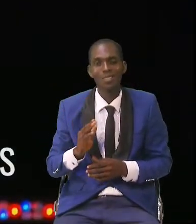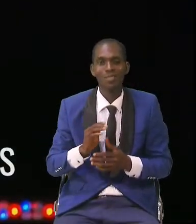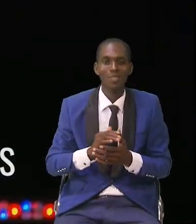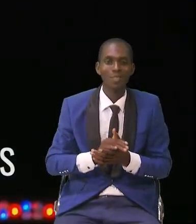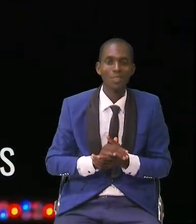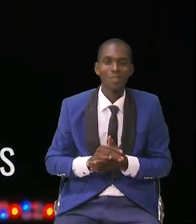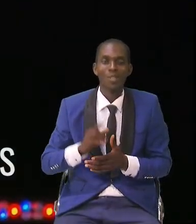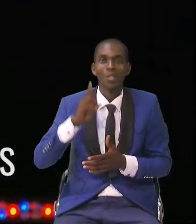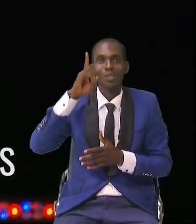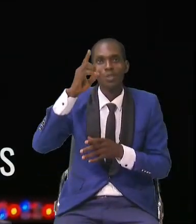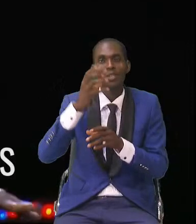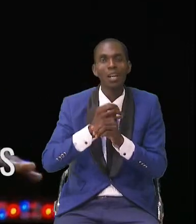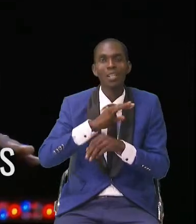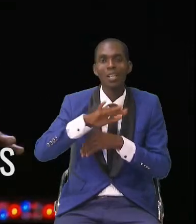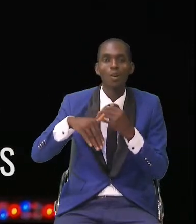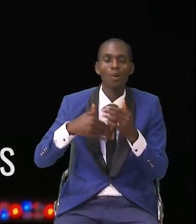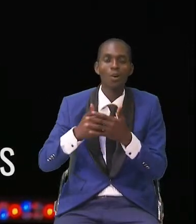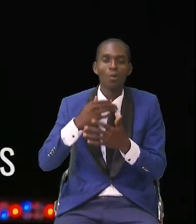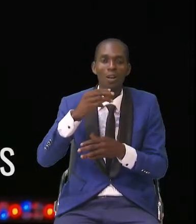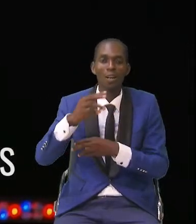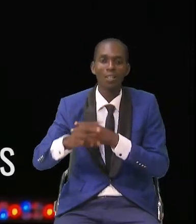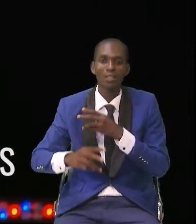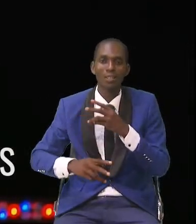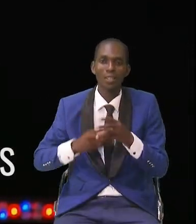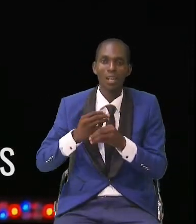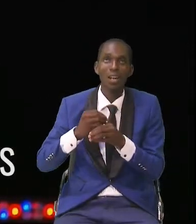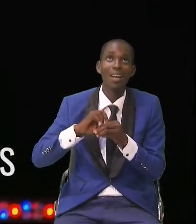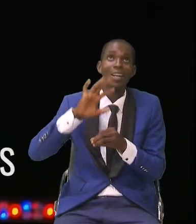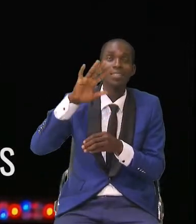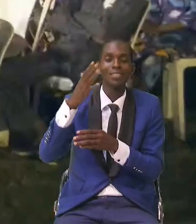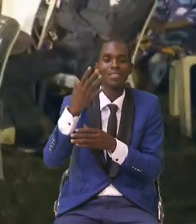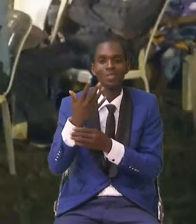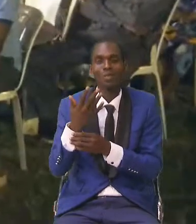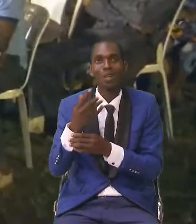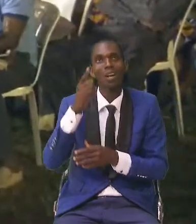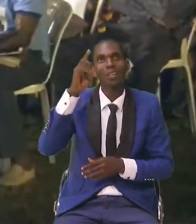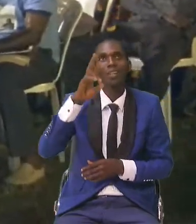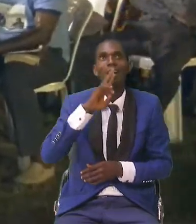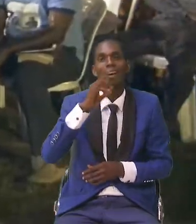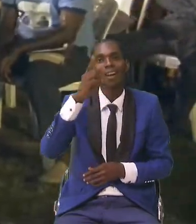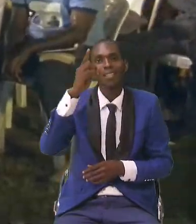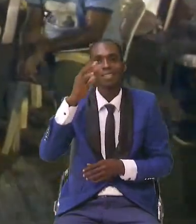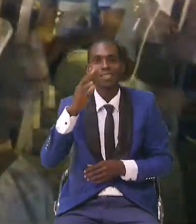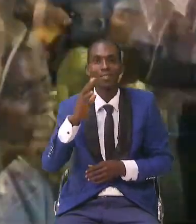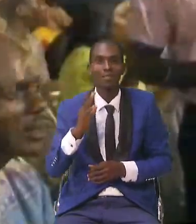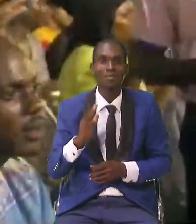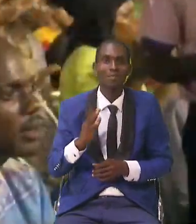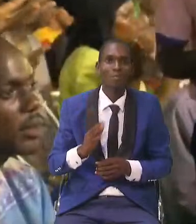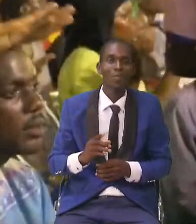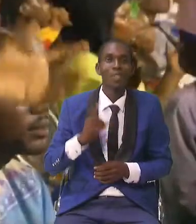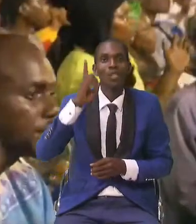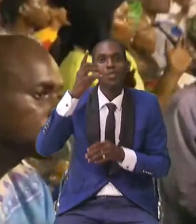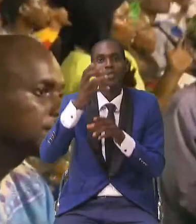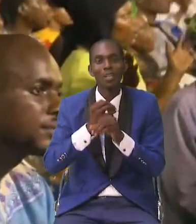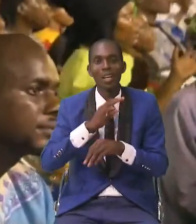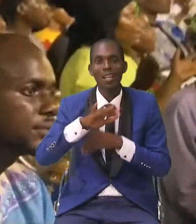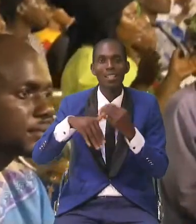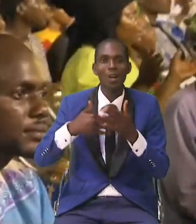the whole world. Say you are God. You are God. You've got the whole world. You've got the whole world